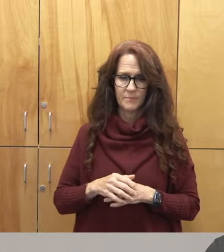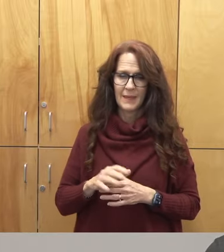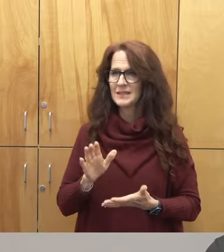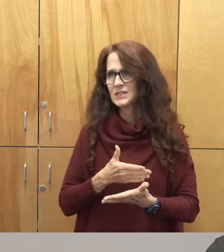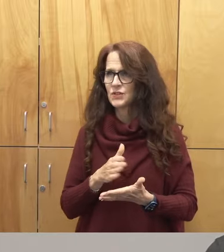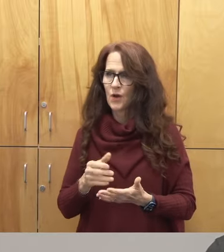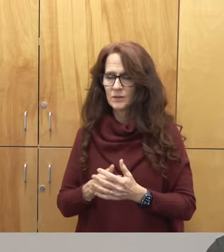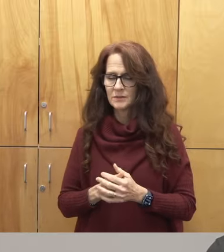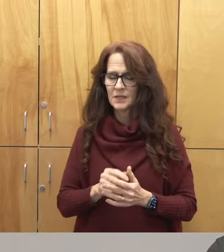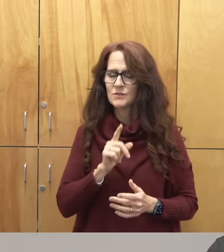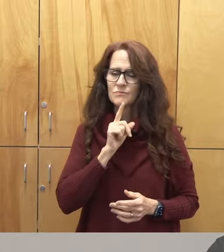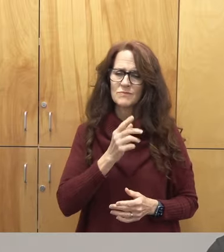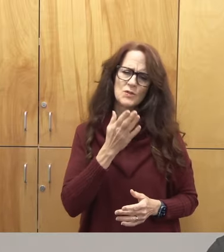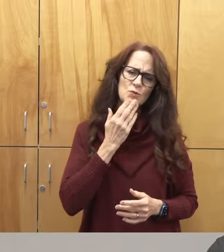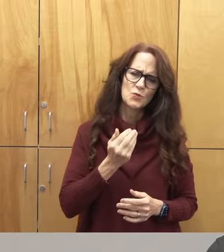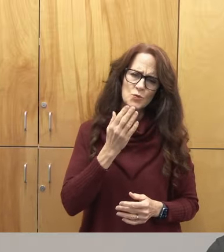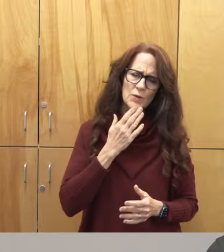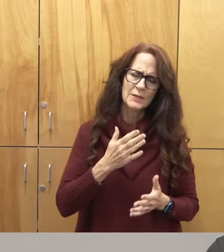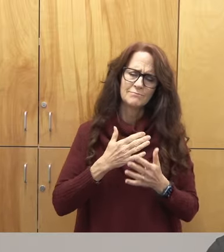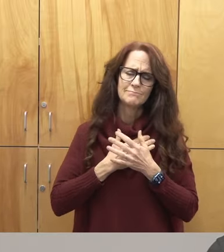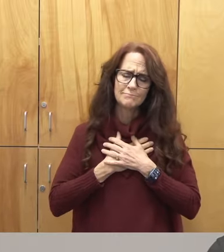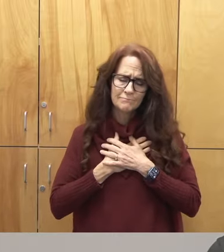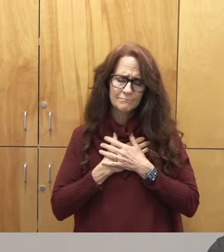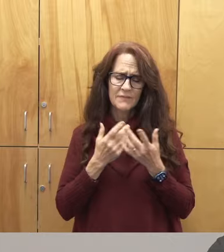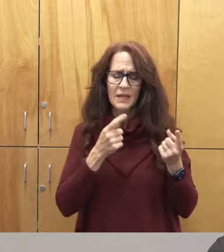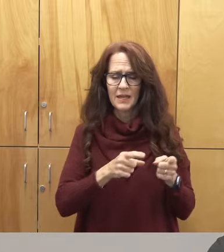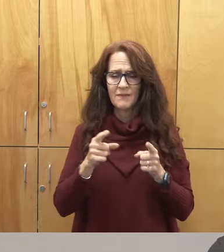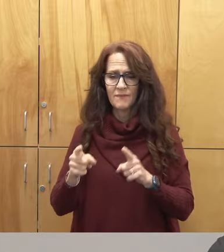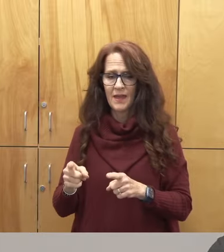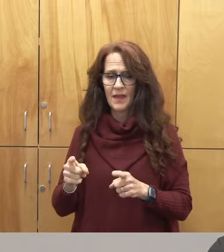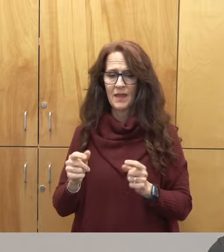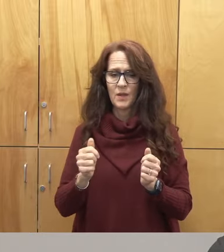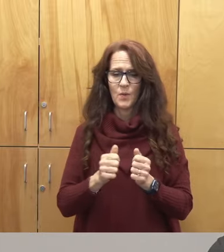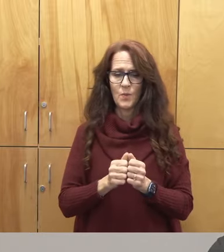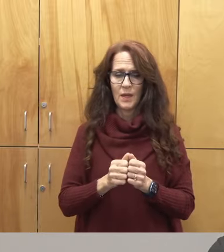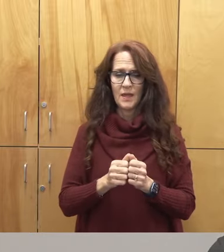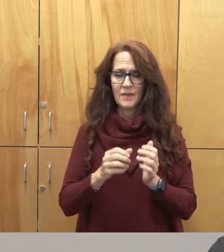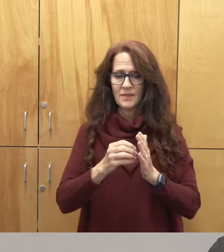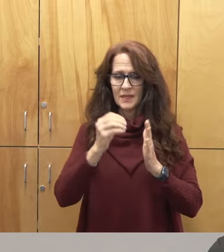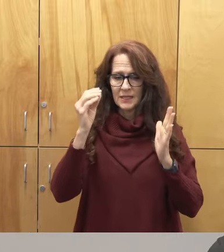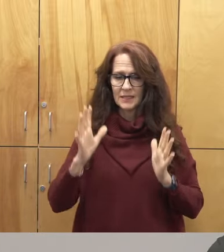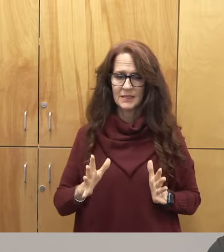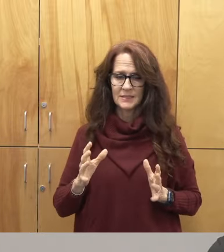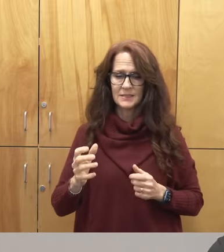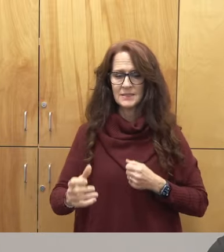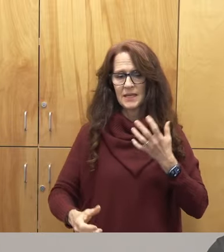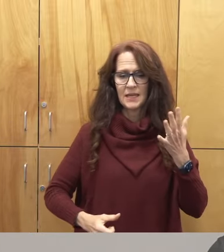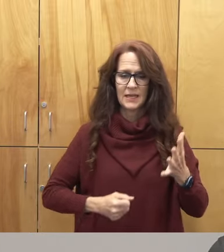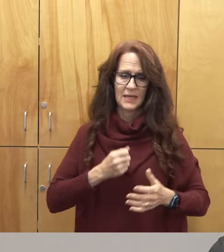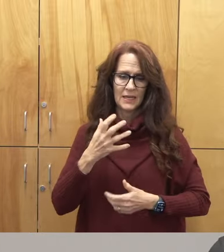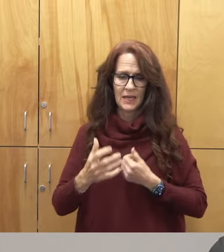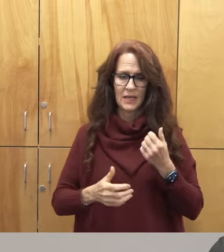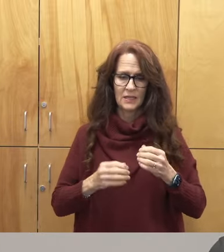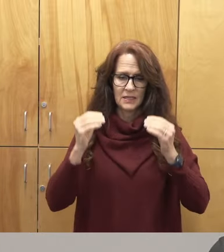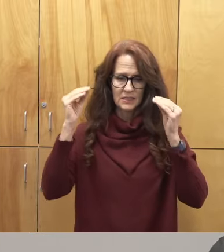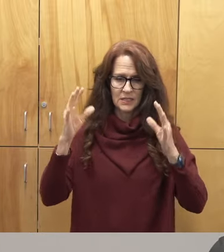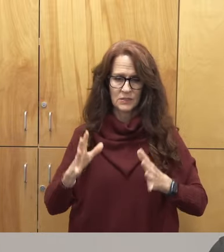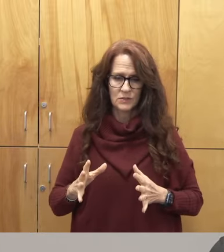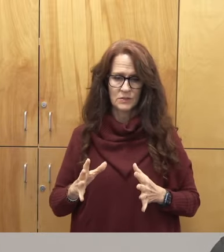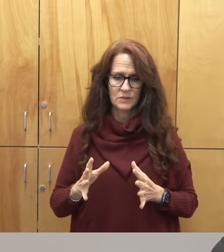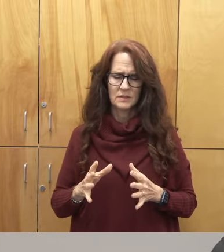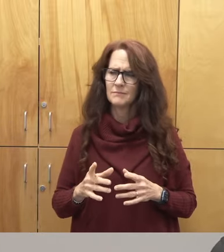a sweet and sincere event with the kids, you know, singing, with the teachers. I